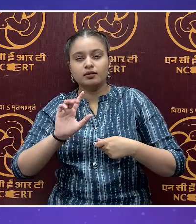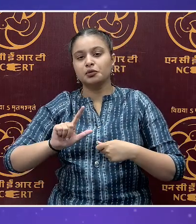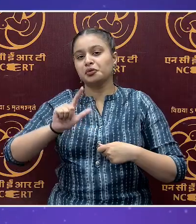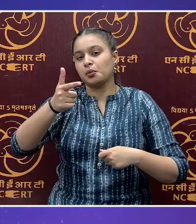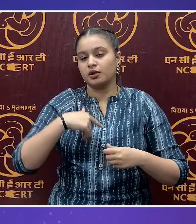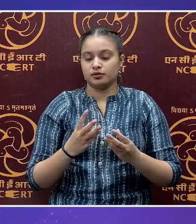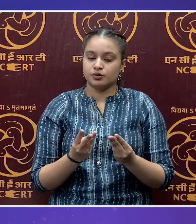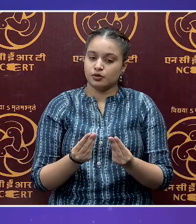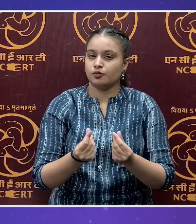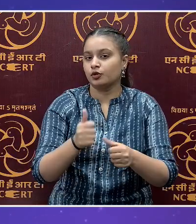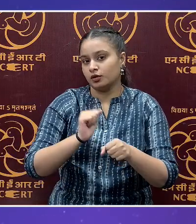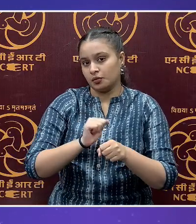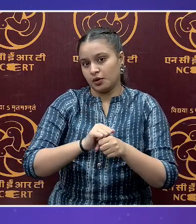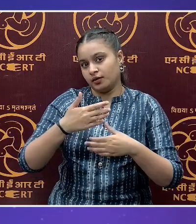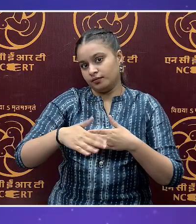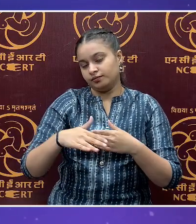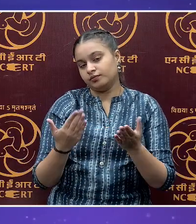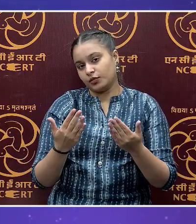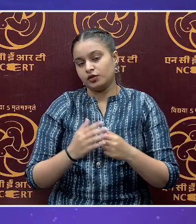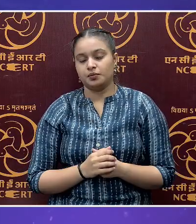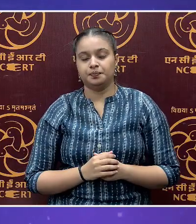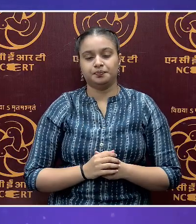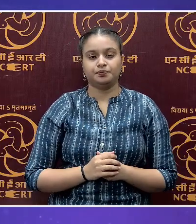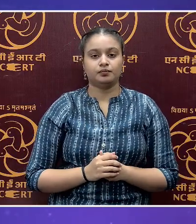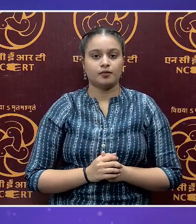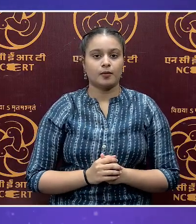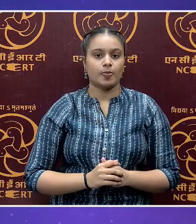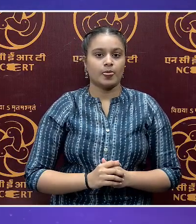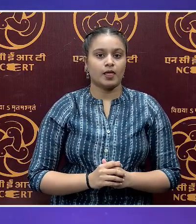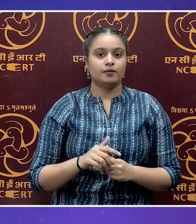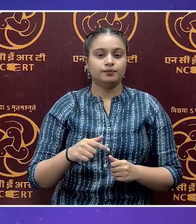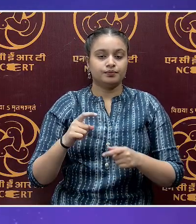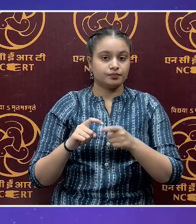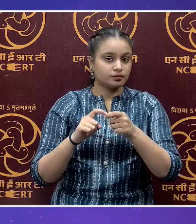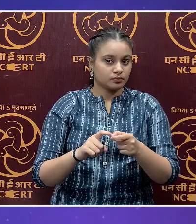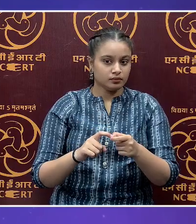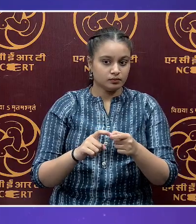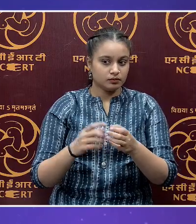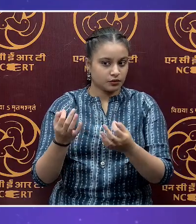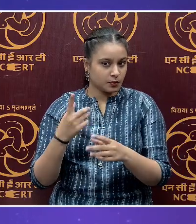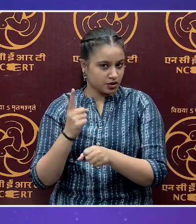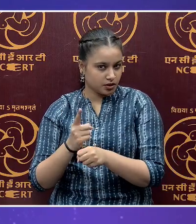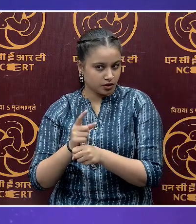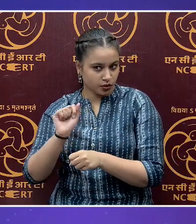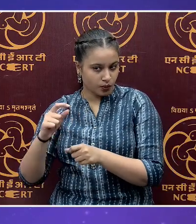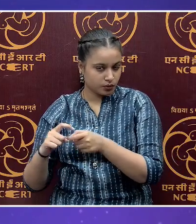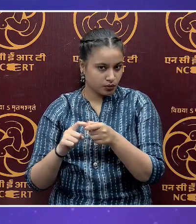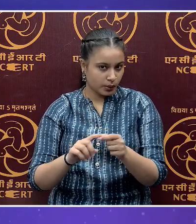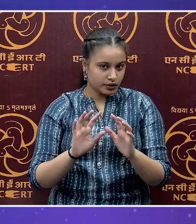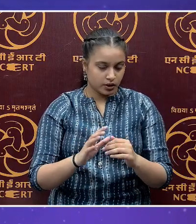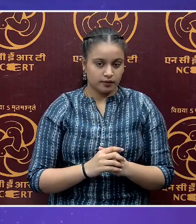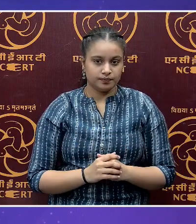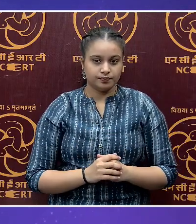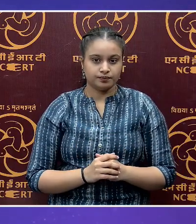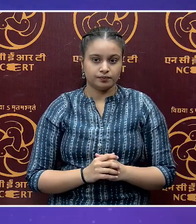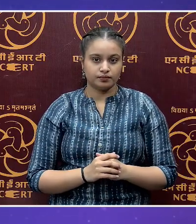through with this, and everything will be aligned on the platform. Yeah. Okay, there is a question from I think special educators side. The question is,